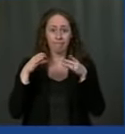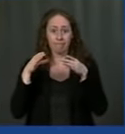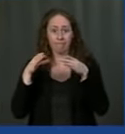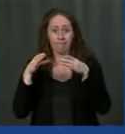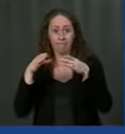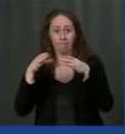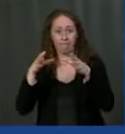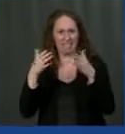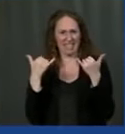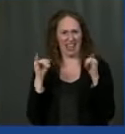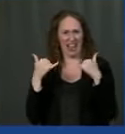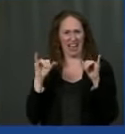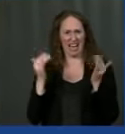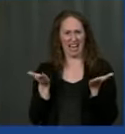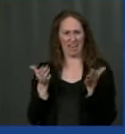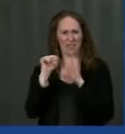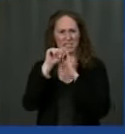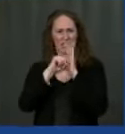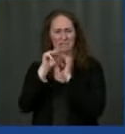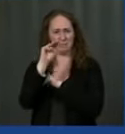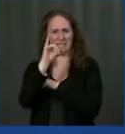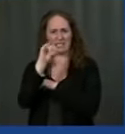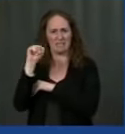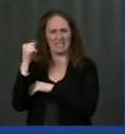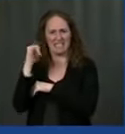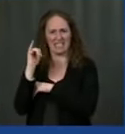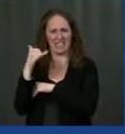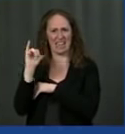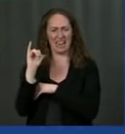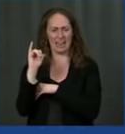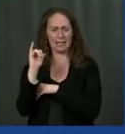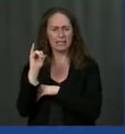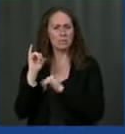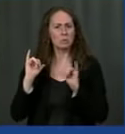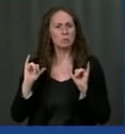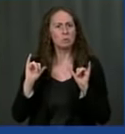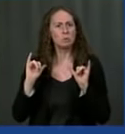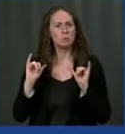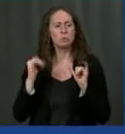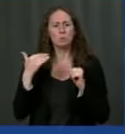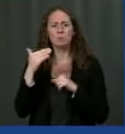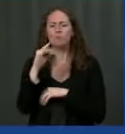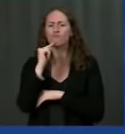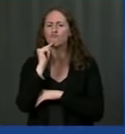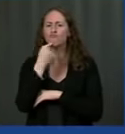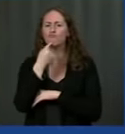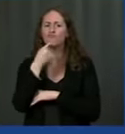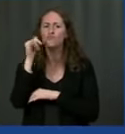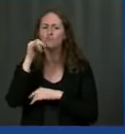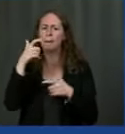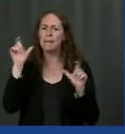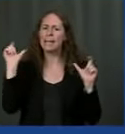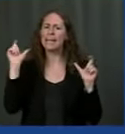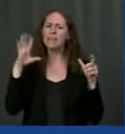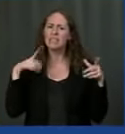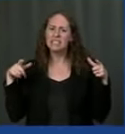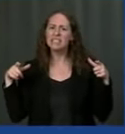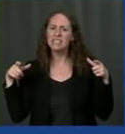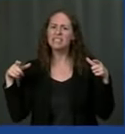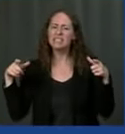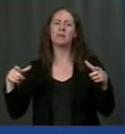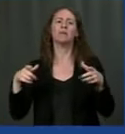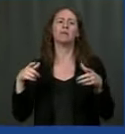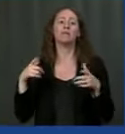Mississippi. We also have, because it's such a large storm, our largest threat in terms of tornadic